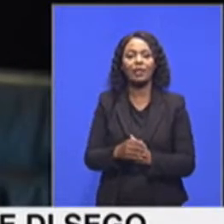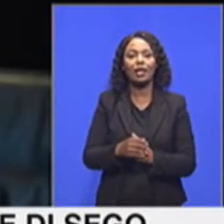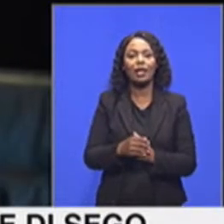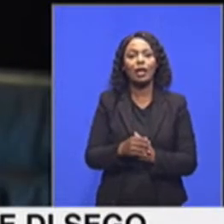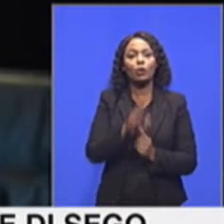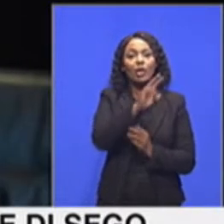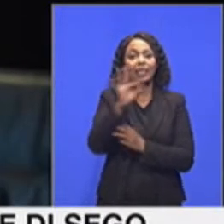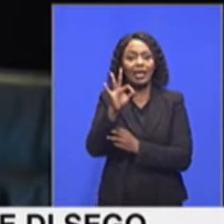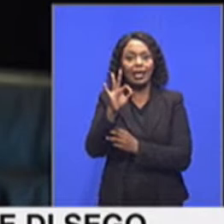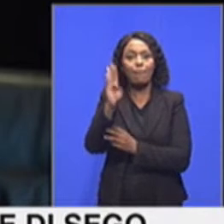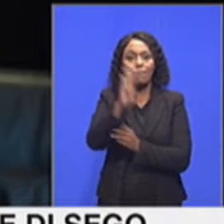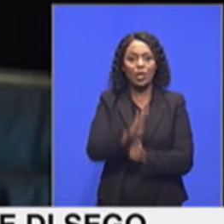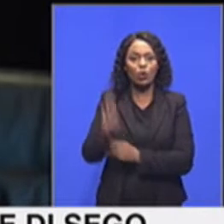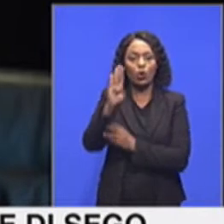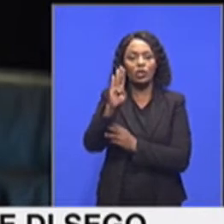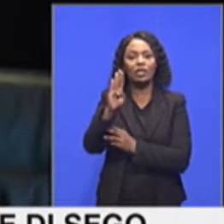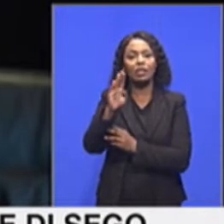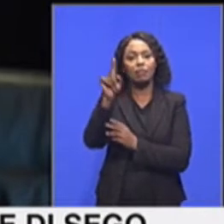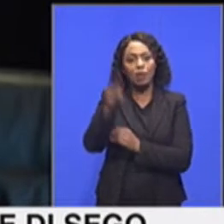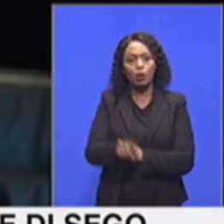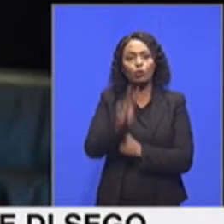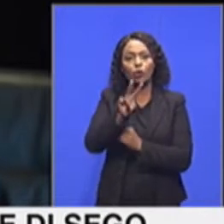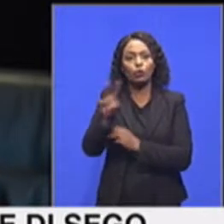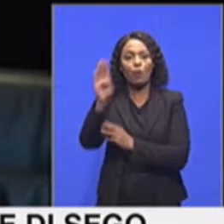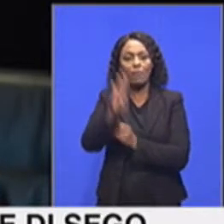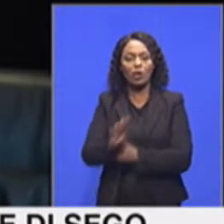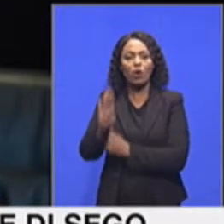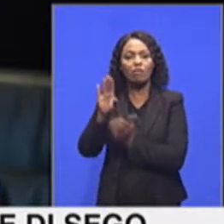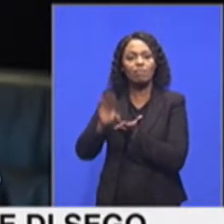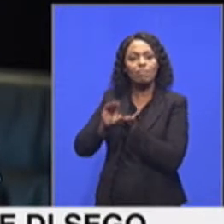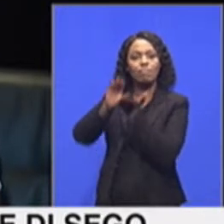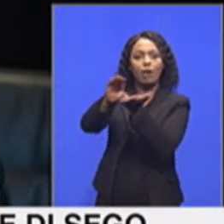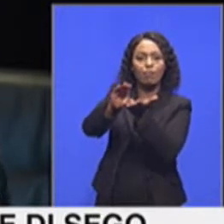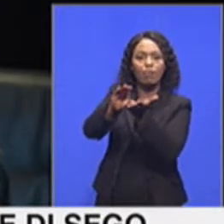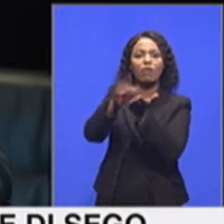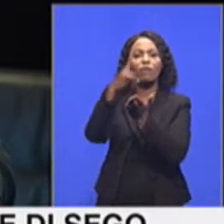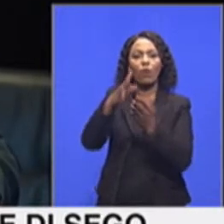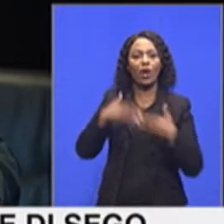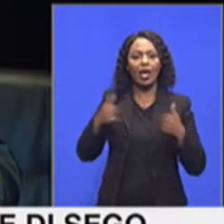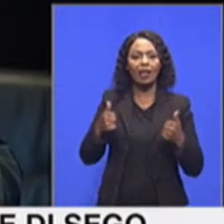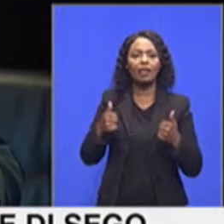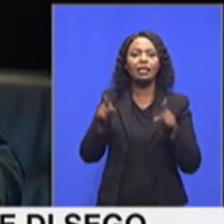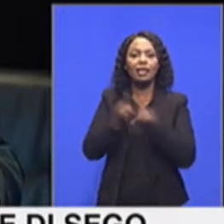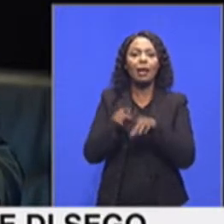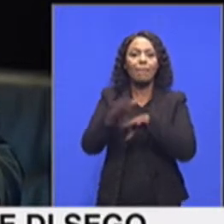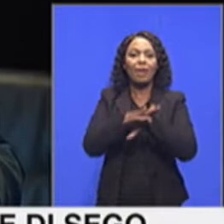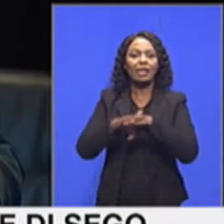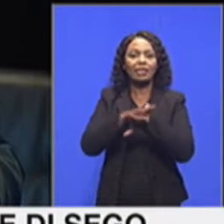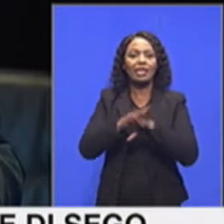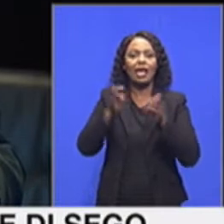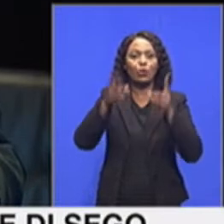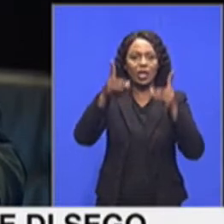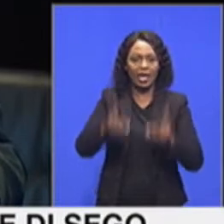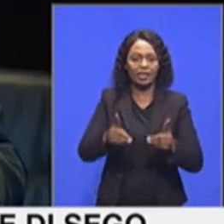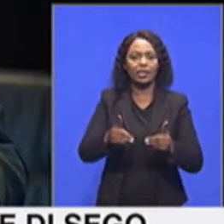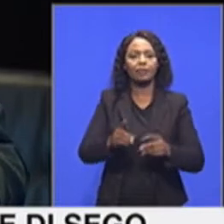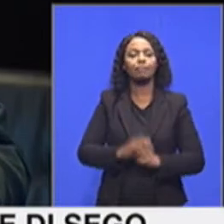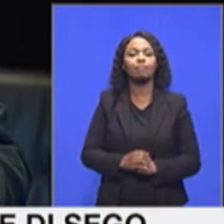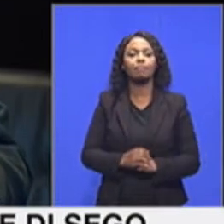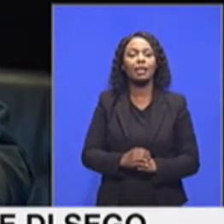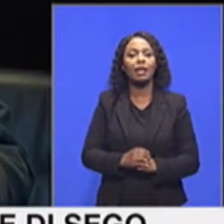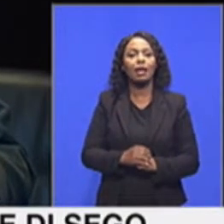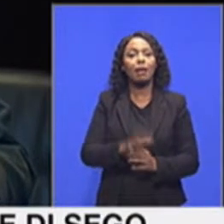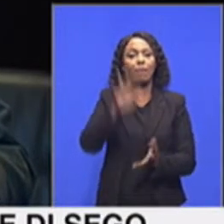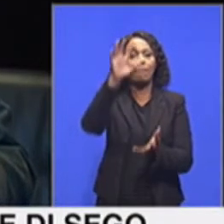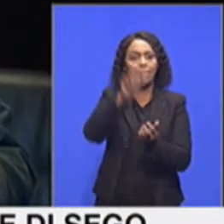and 22 billion will be allocated to health and basic education, respectively, to